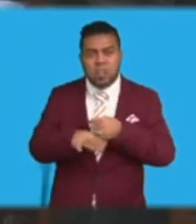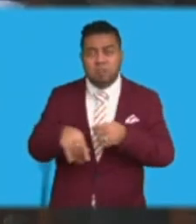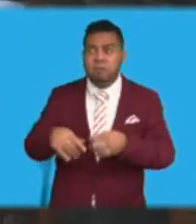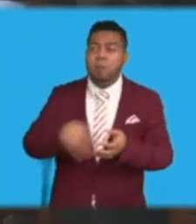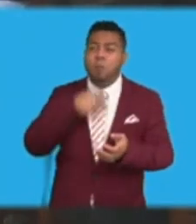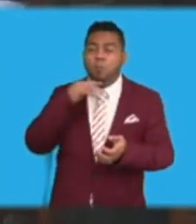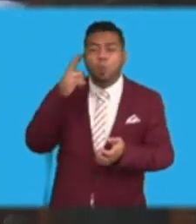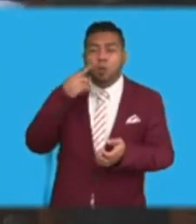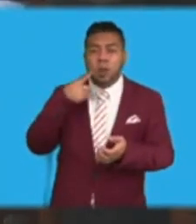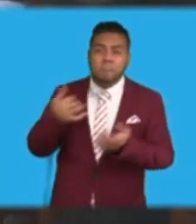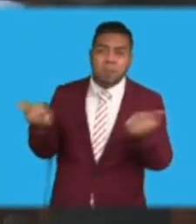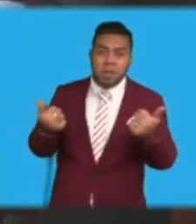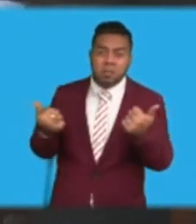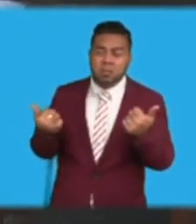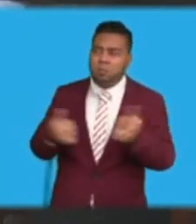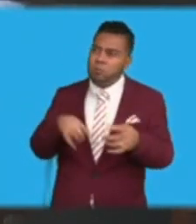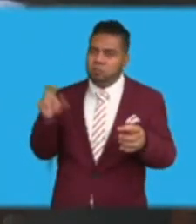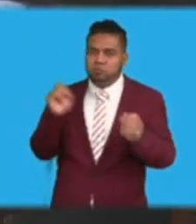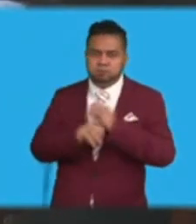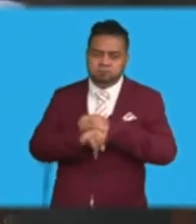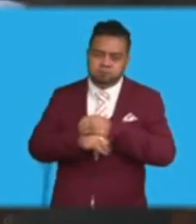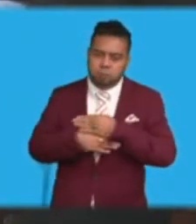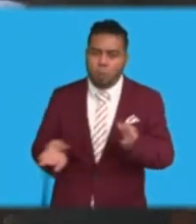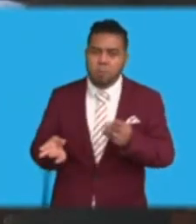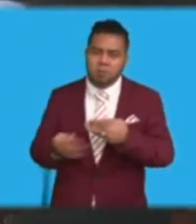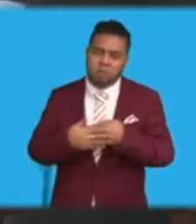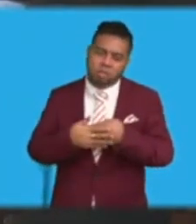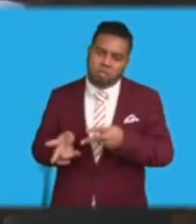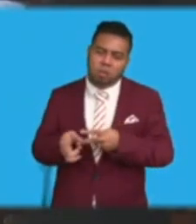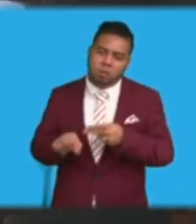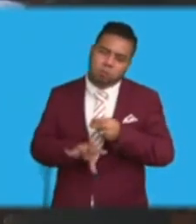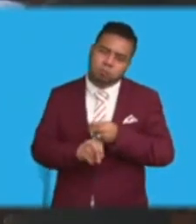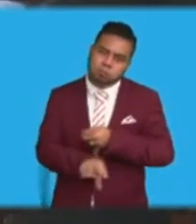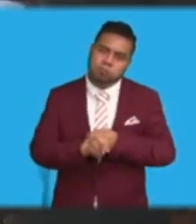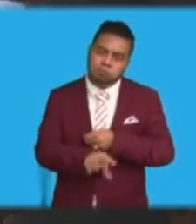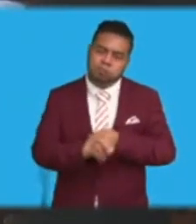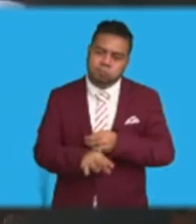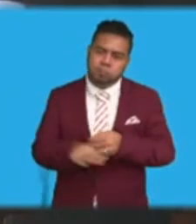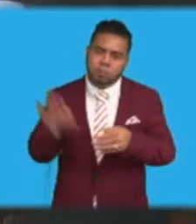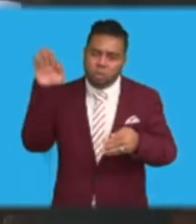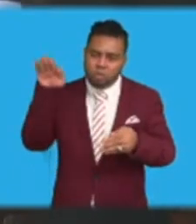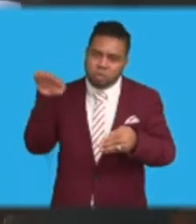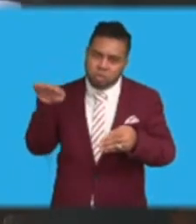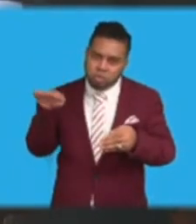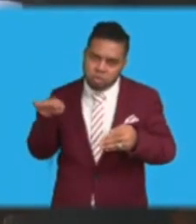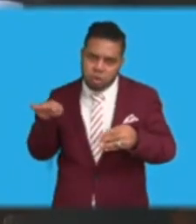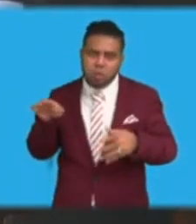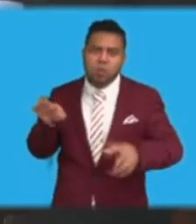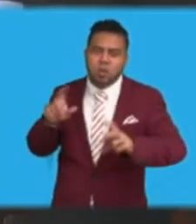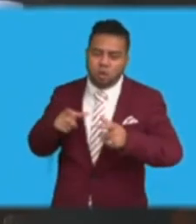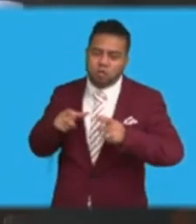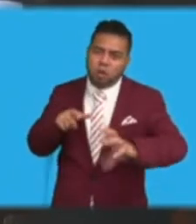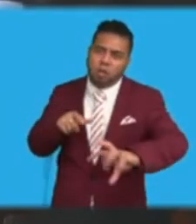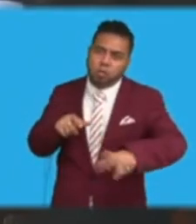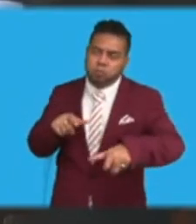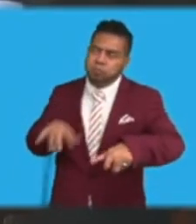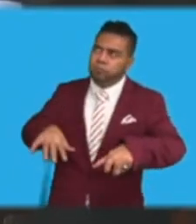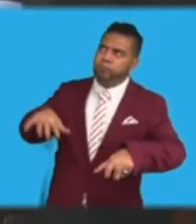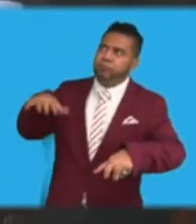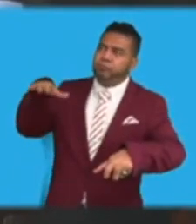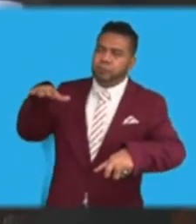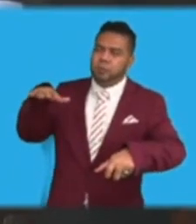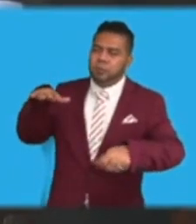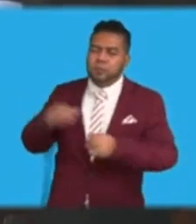history of failure in Fiji. But, Madam Speaker, there has been dam failure in other parts of the world, and let me give some